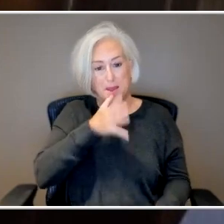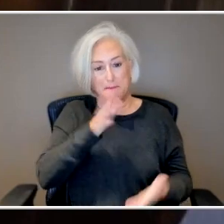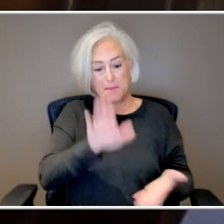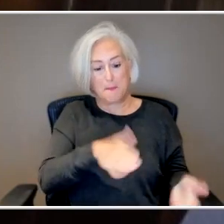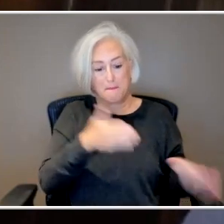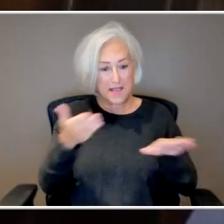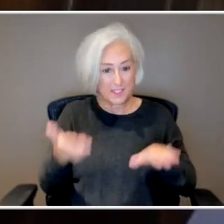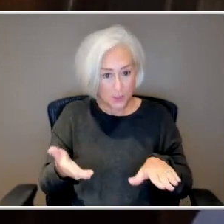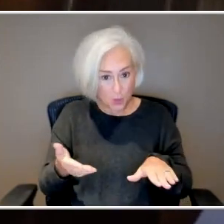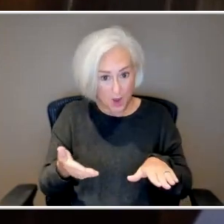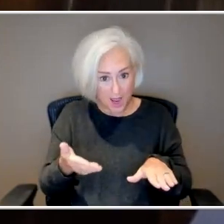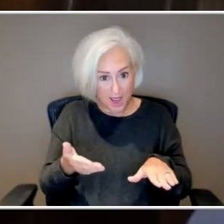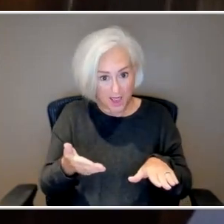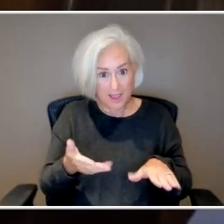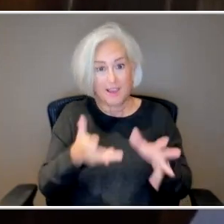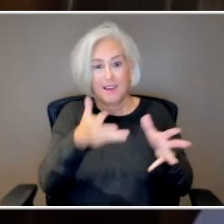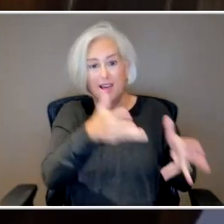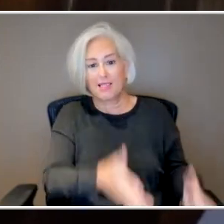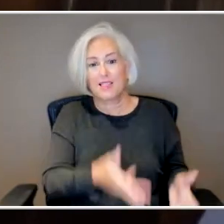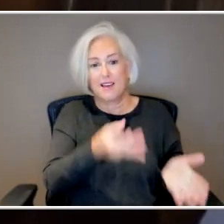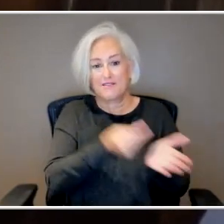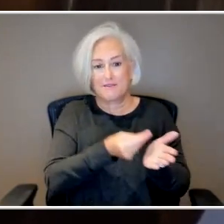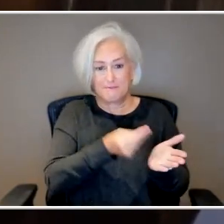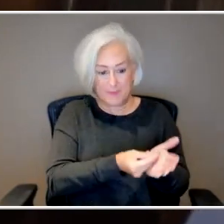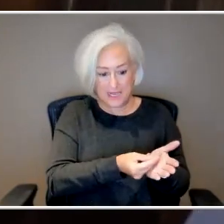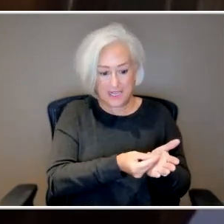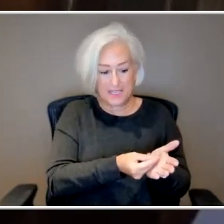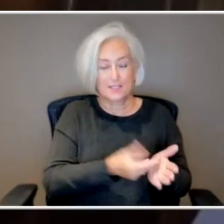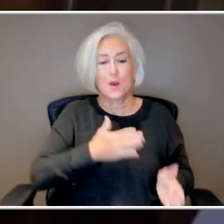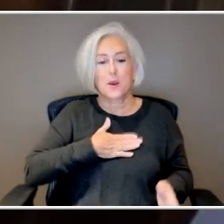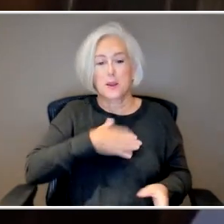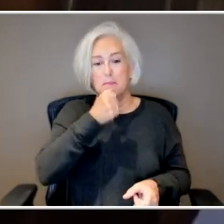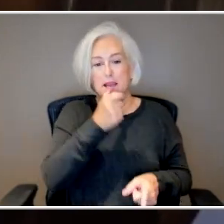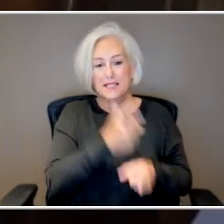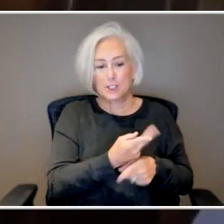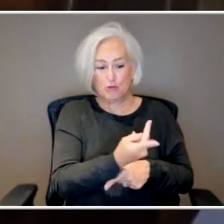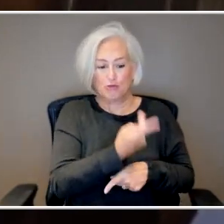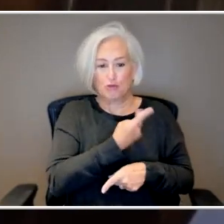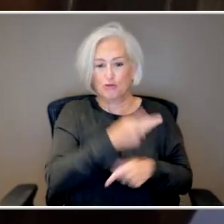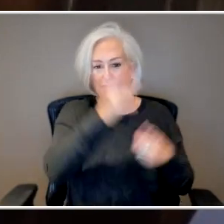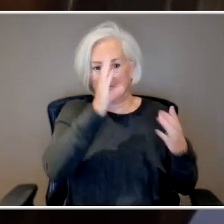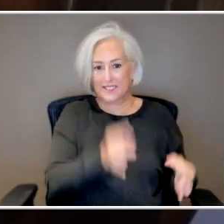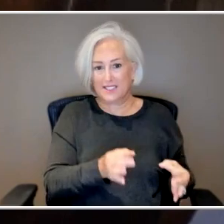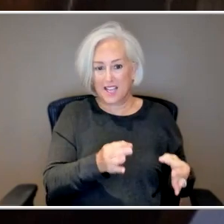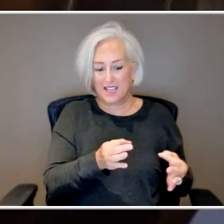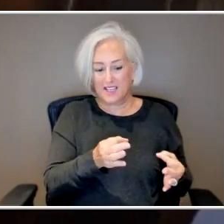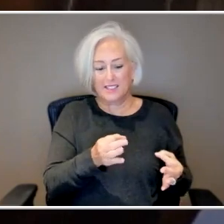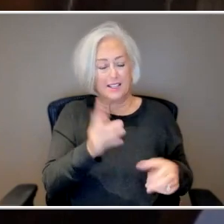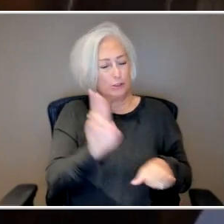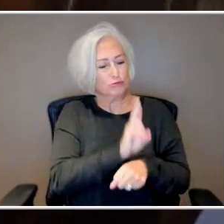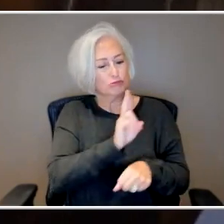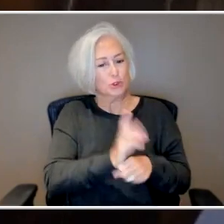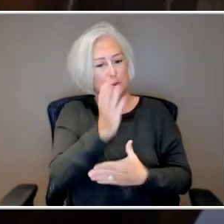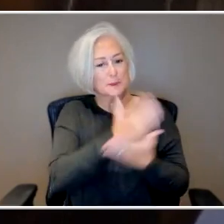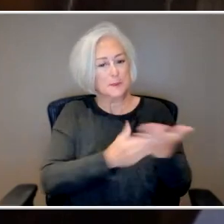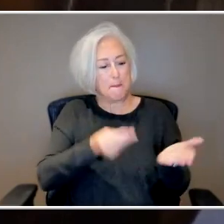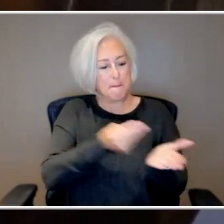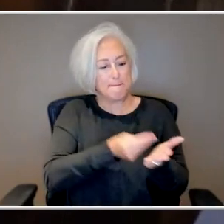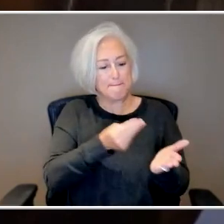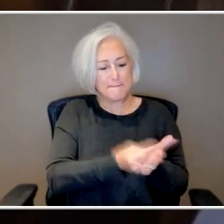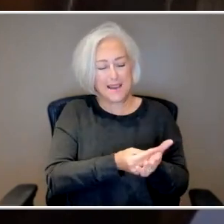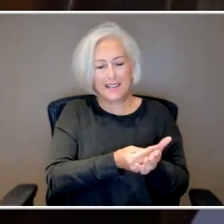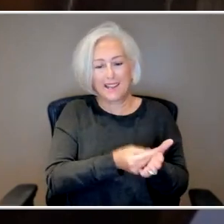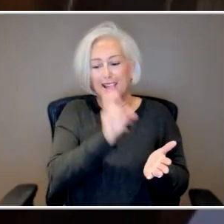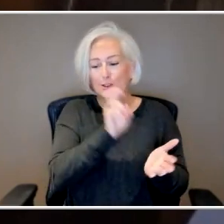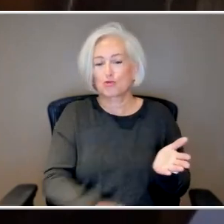and she had left an inheritance. And my sister and I said, let's take some of that and let's really make a big trip. And so we